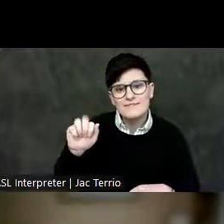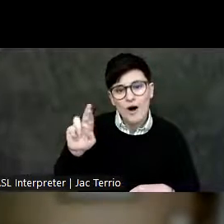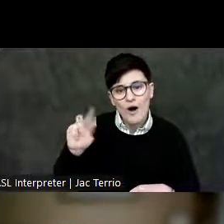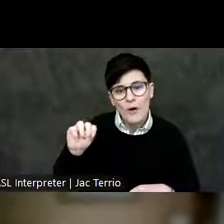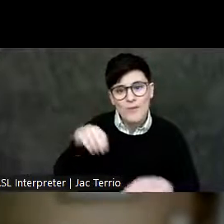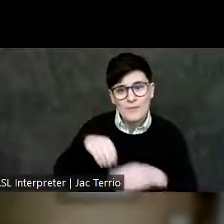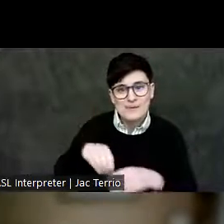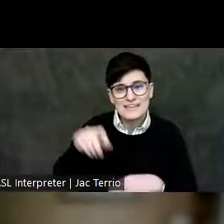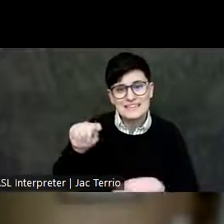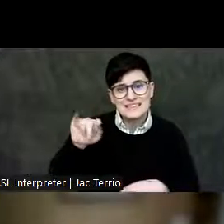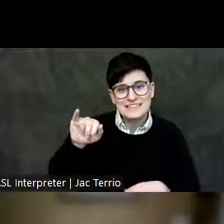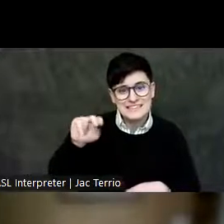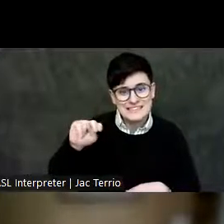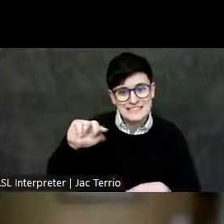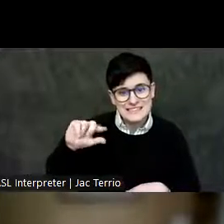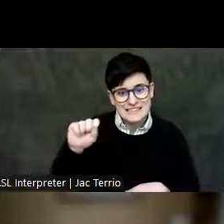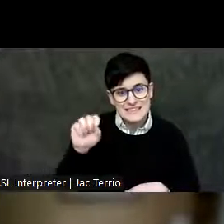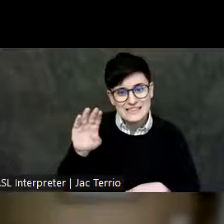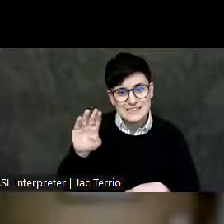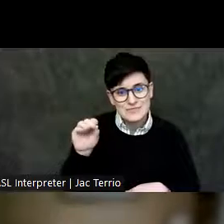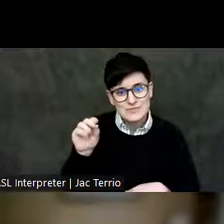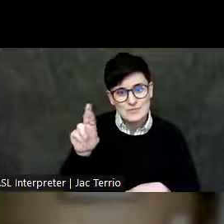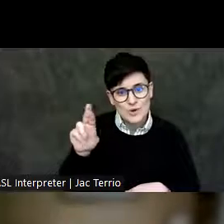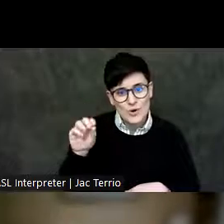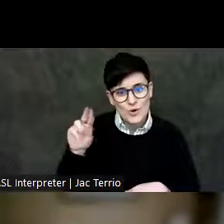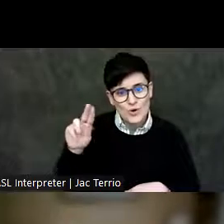that I've taken Jack to, and he's able to manage well there.